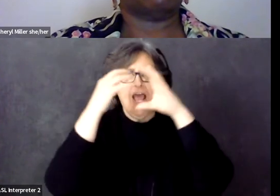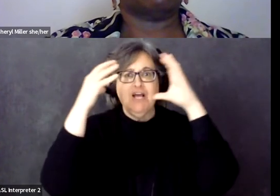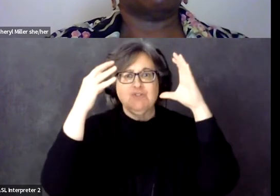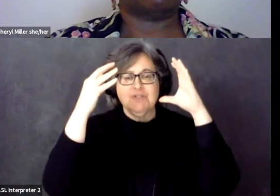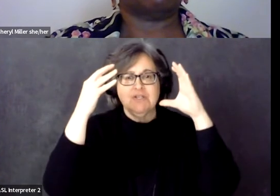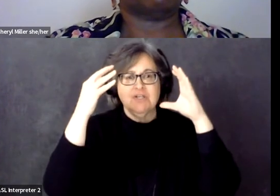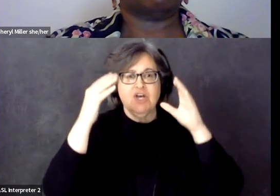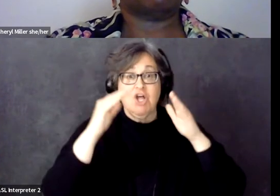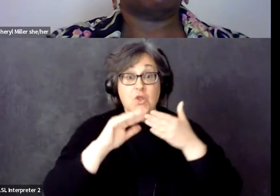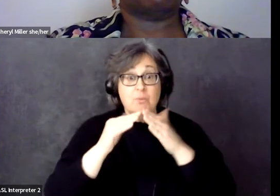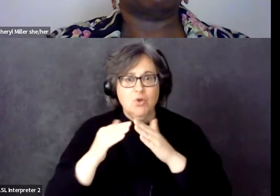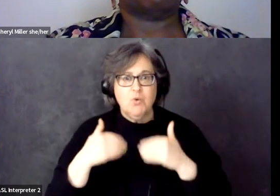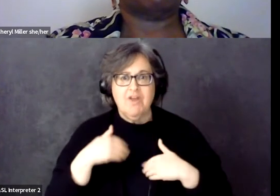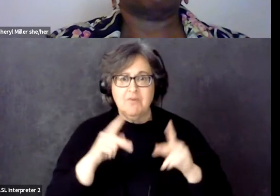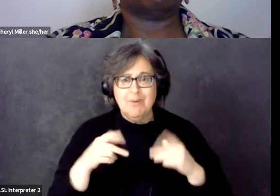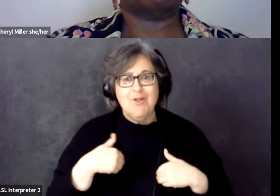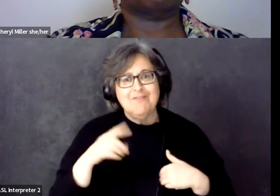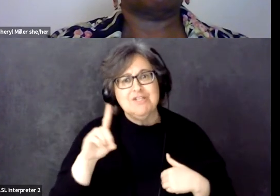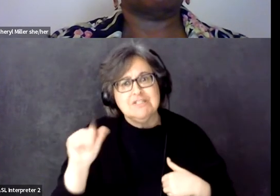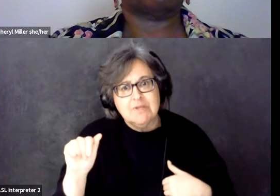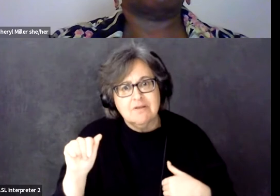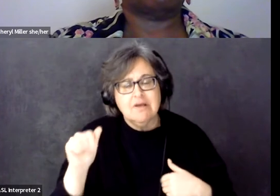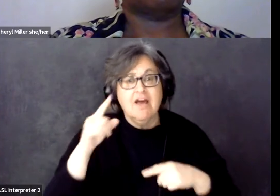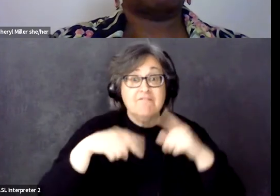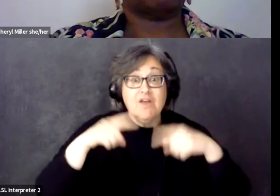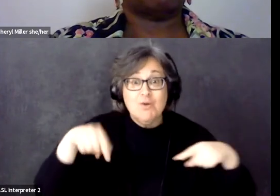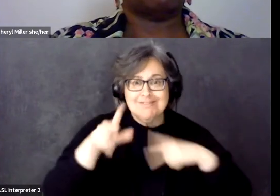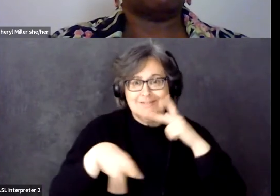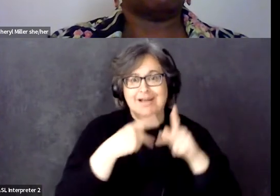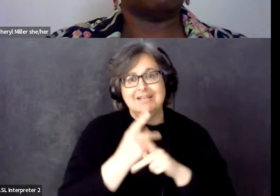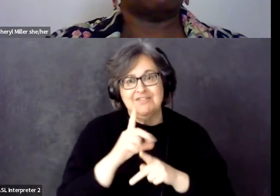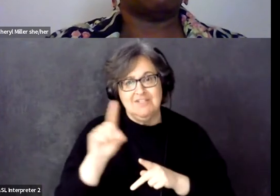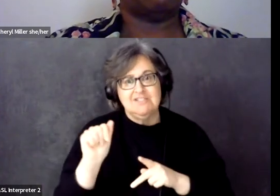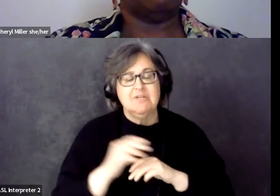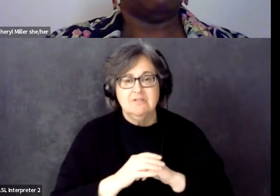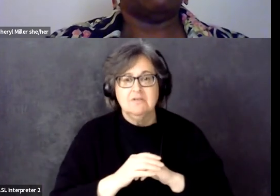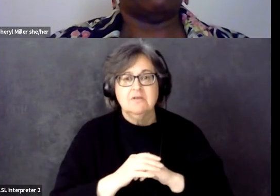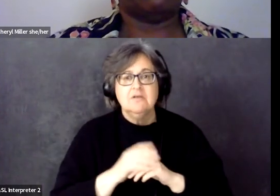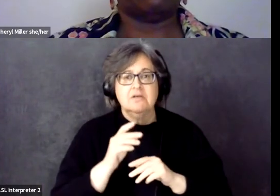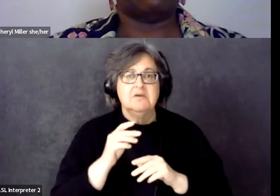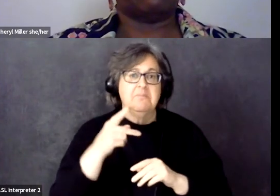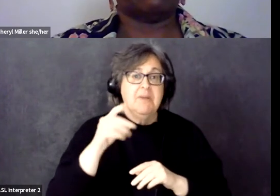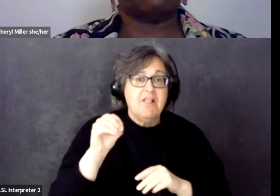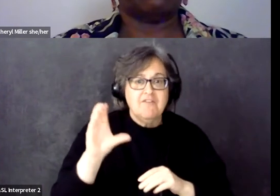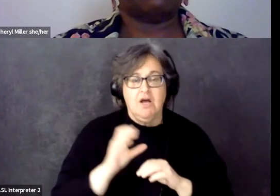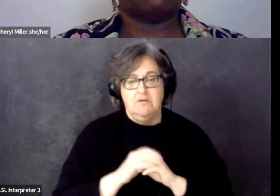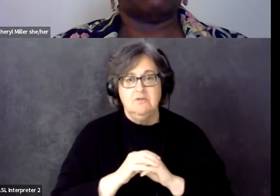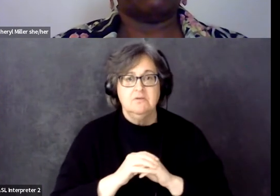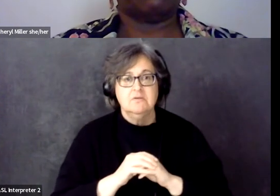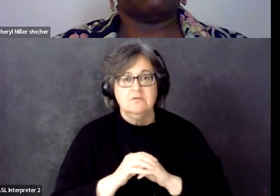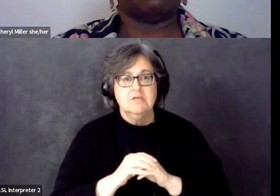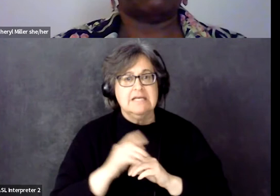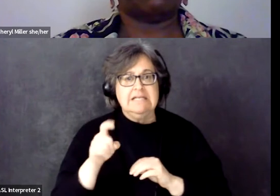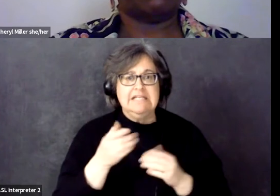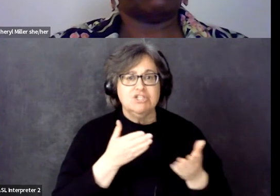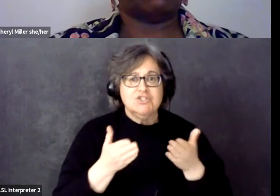in community, there are people with disabilities, various types of disabilities, who are people of color who need